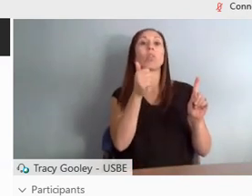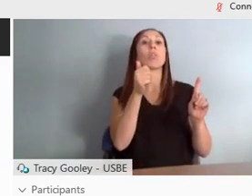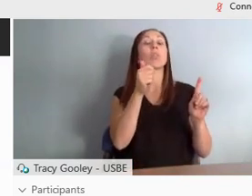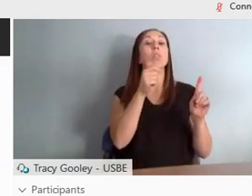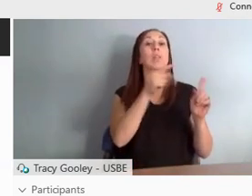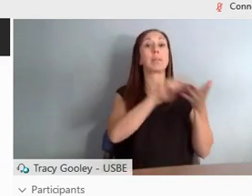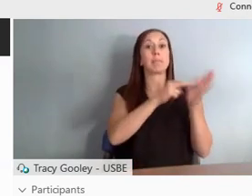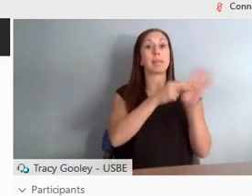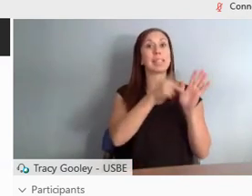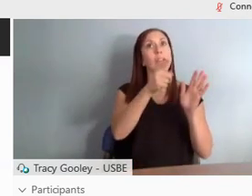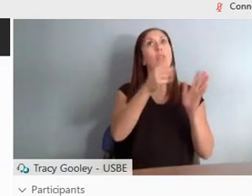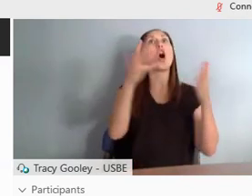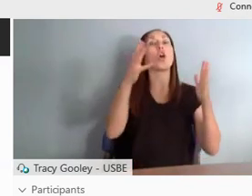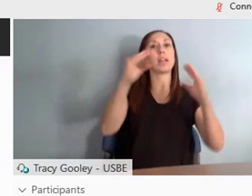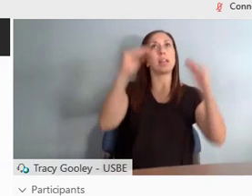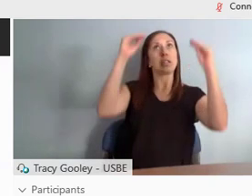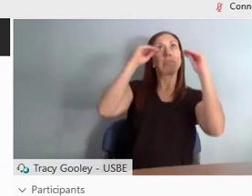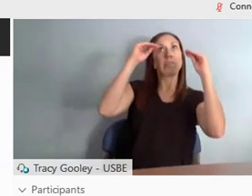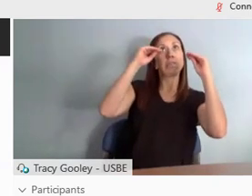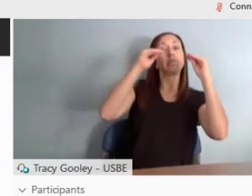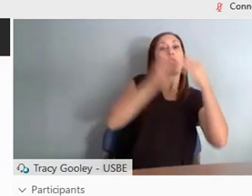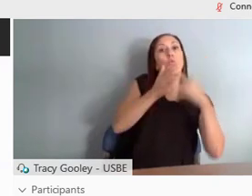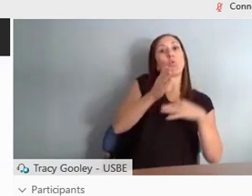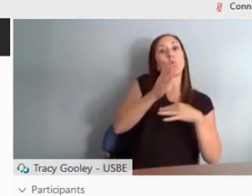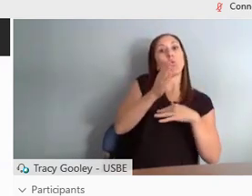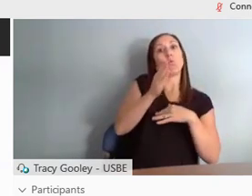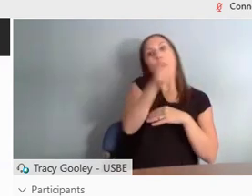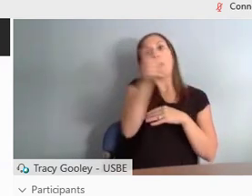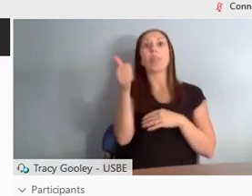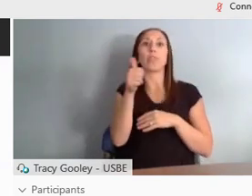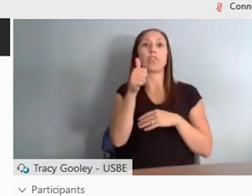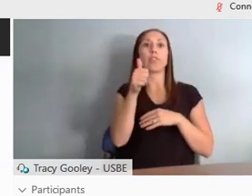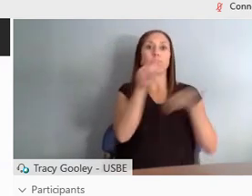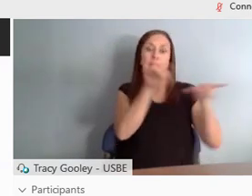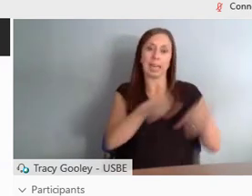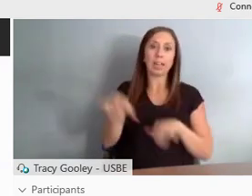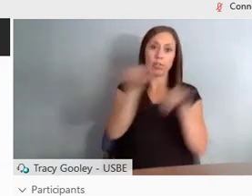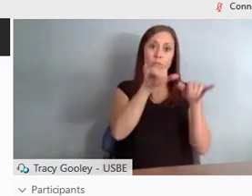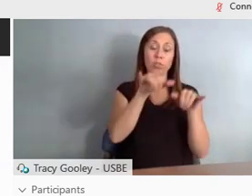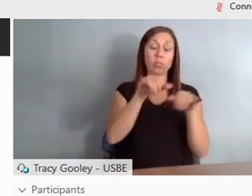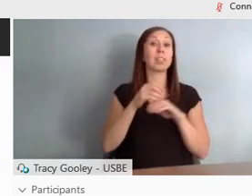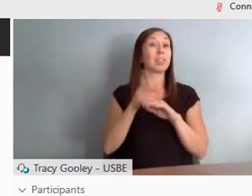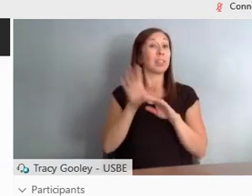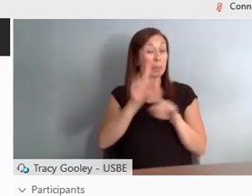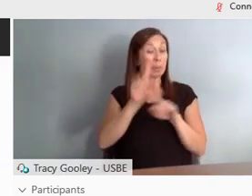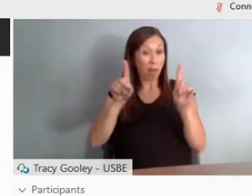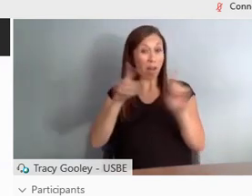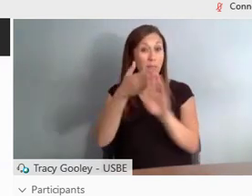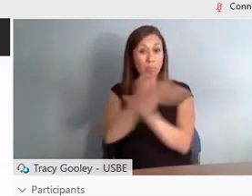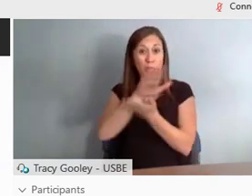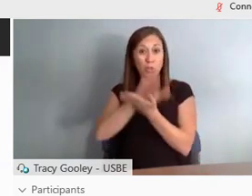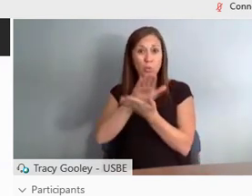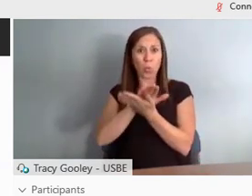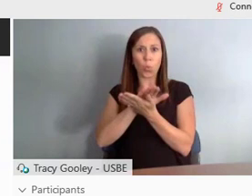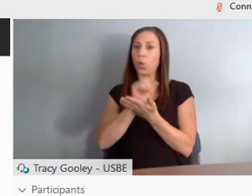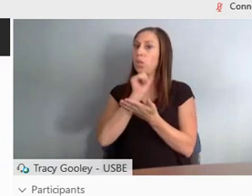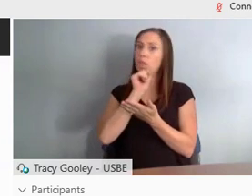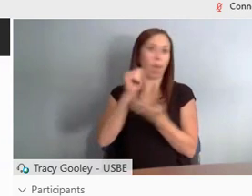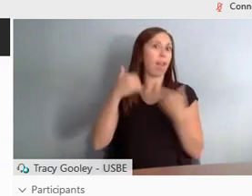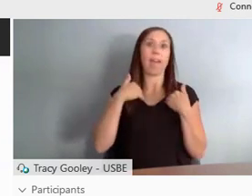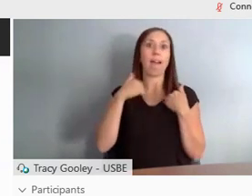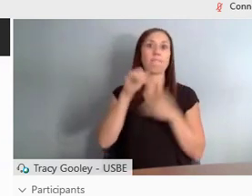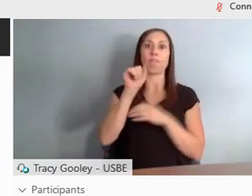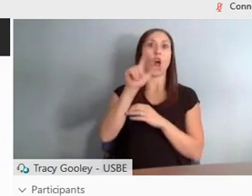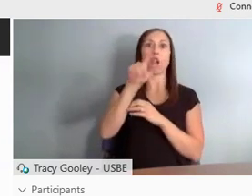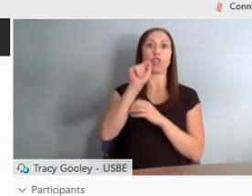in alternate standards. However, for our preschool assessment, we don't have alternate standards. So all students, regardless